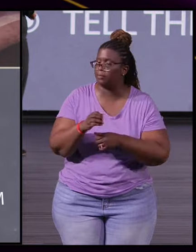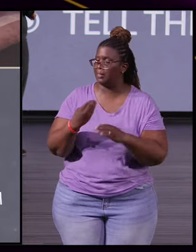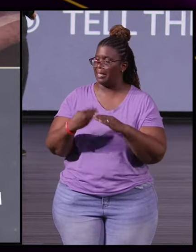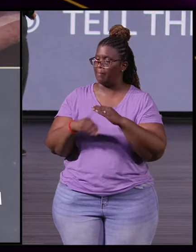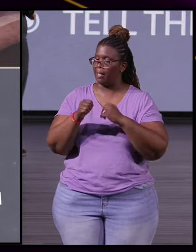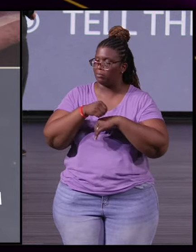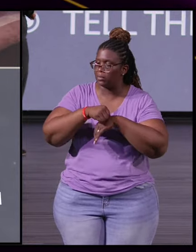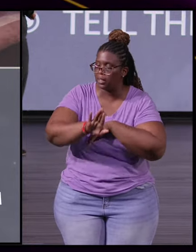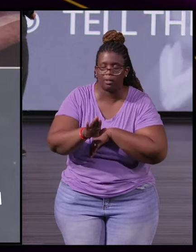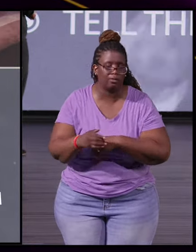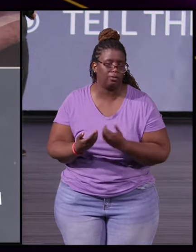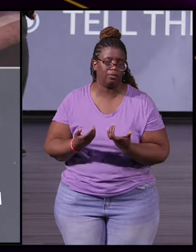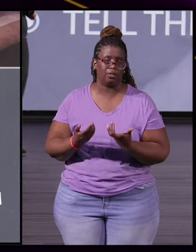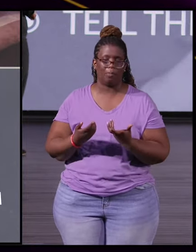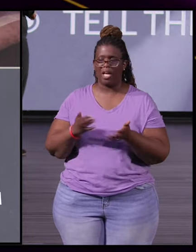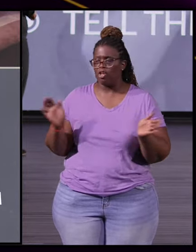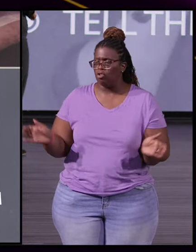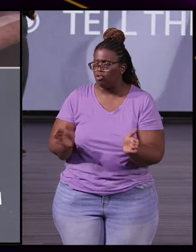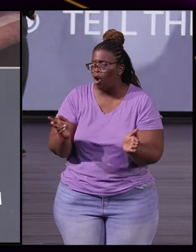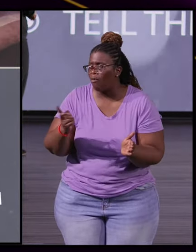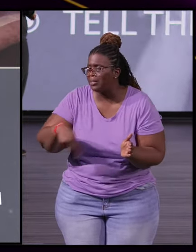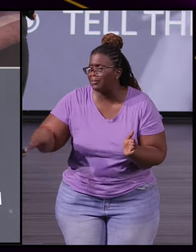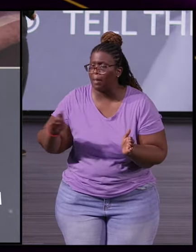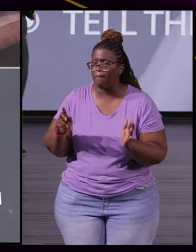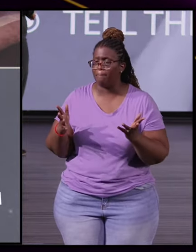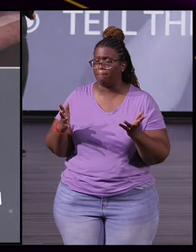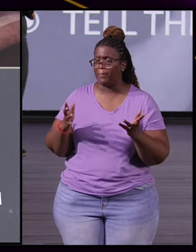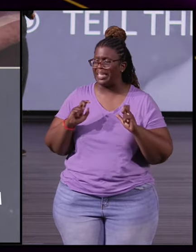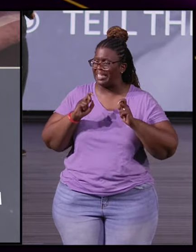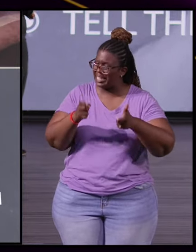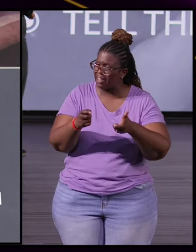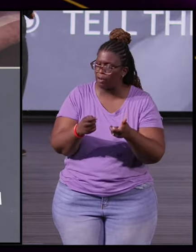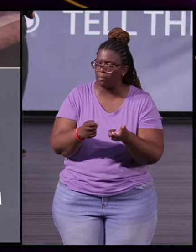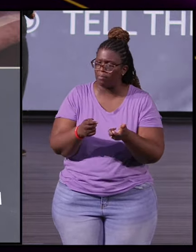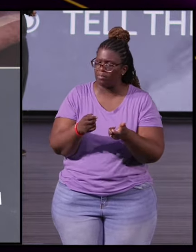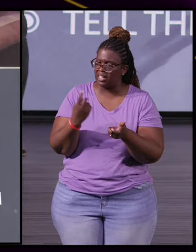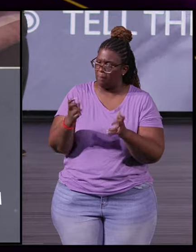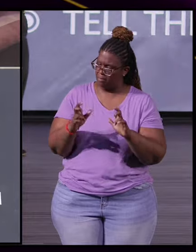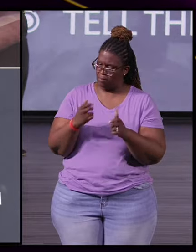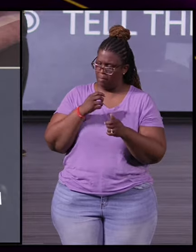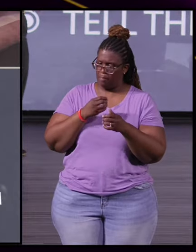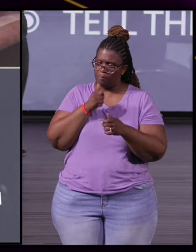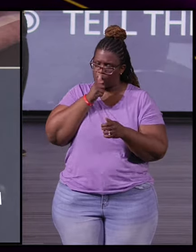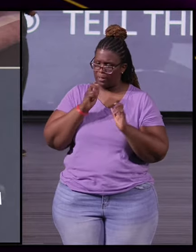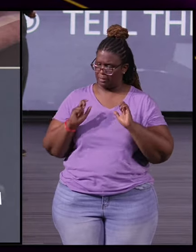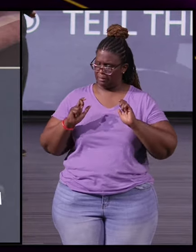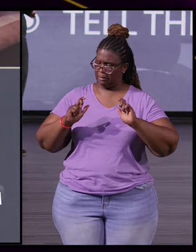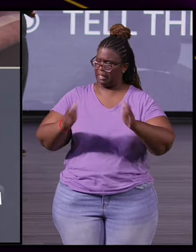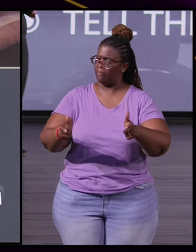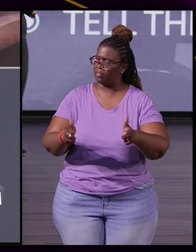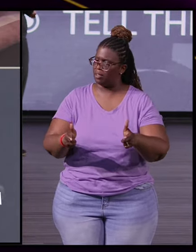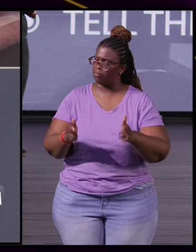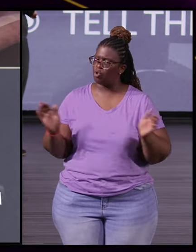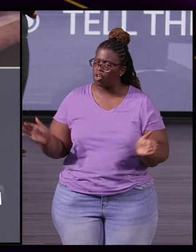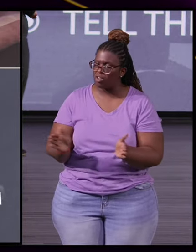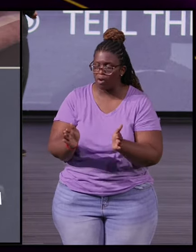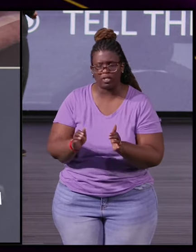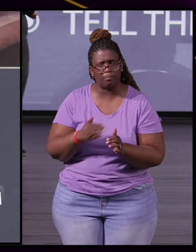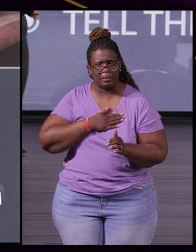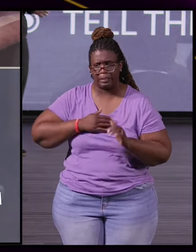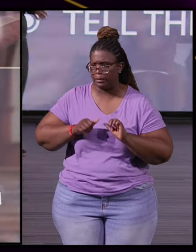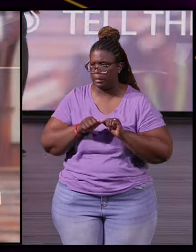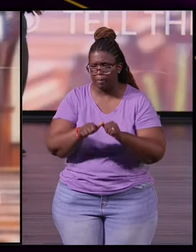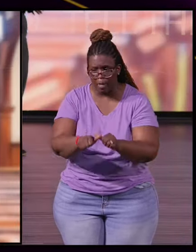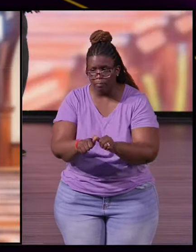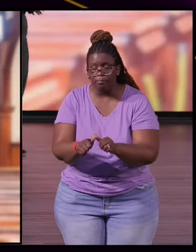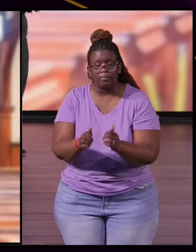them a card, encourage them in any way. Hey, give them a tangible gift. Encourage them to keep on pushing on during this season. The